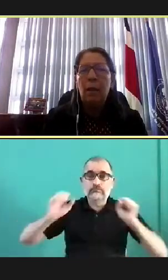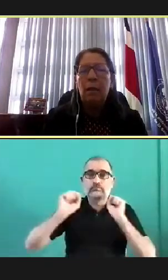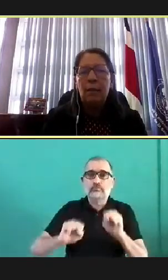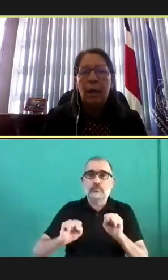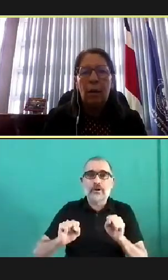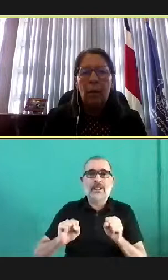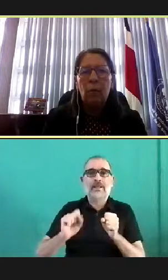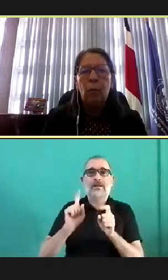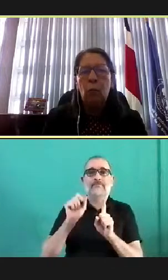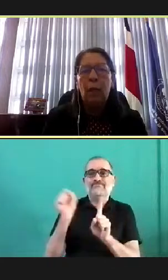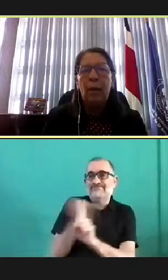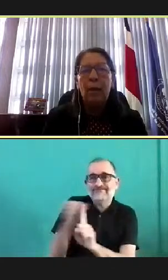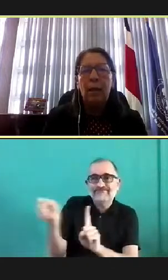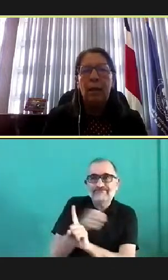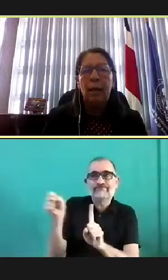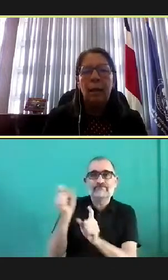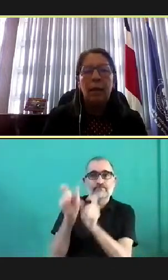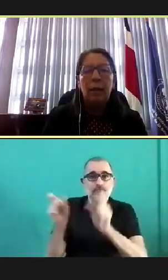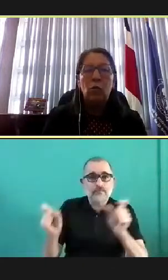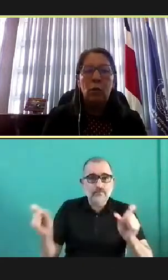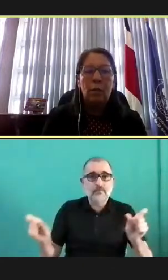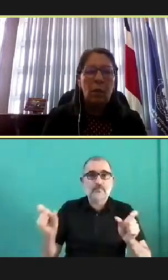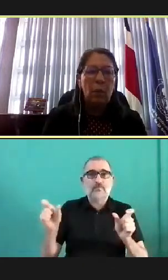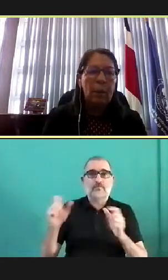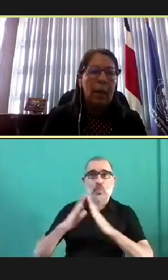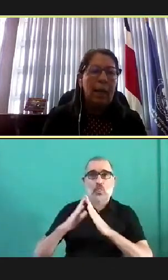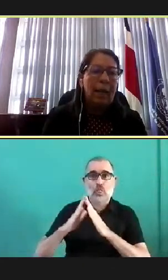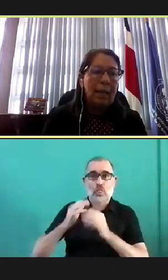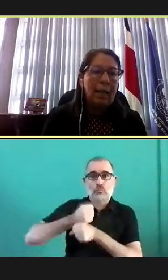have suicide hotlines